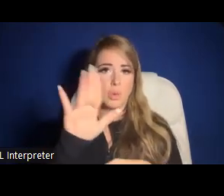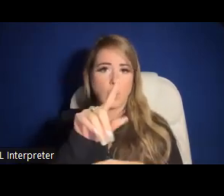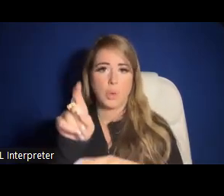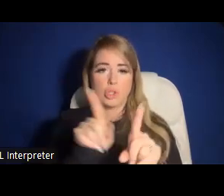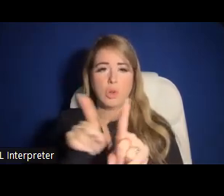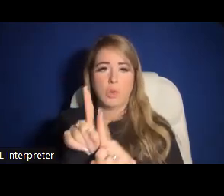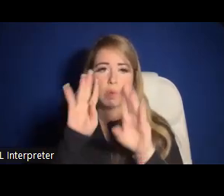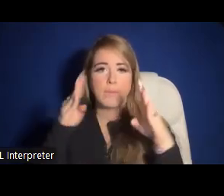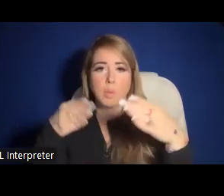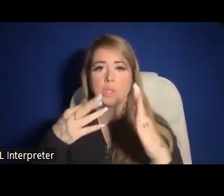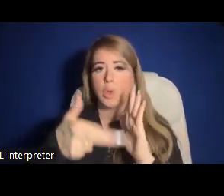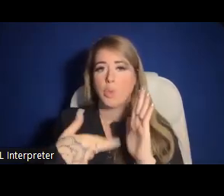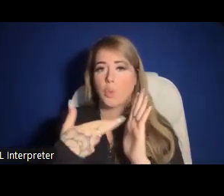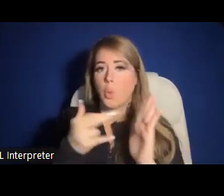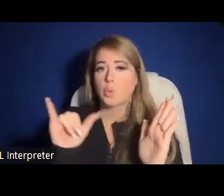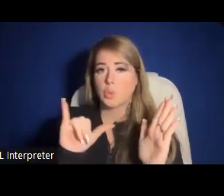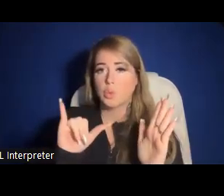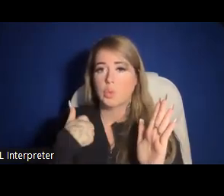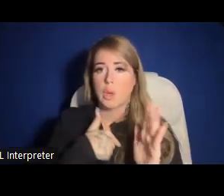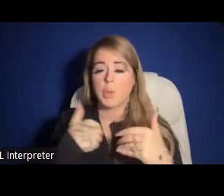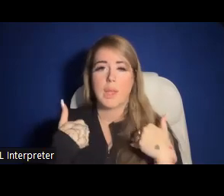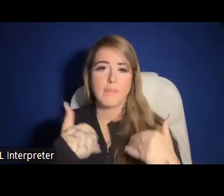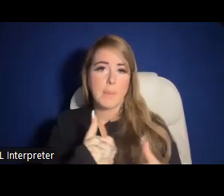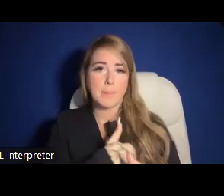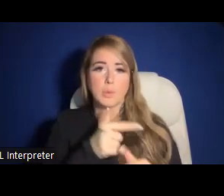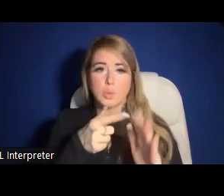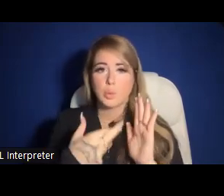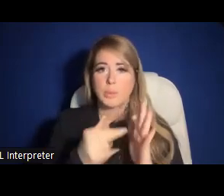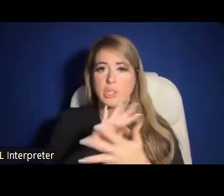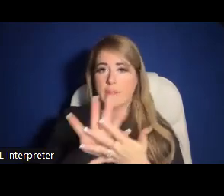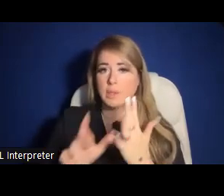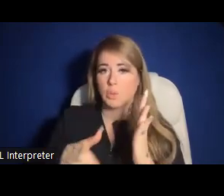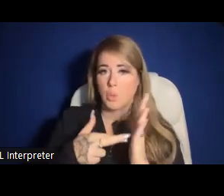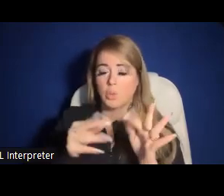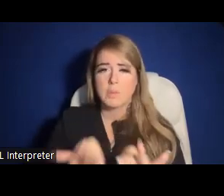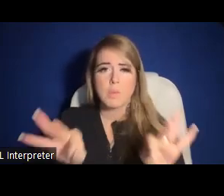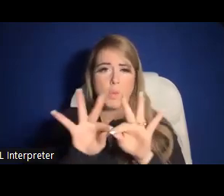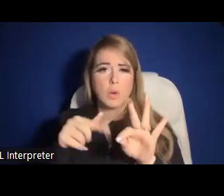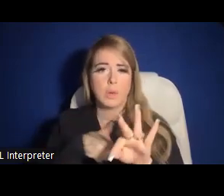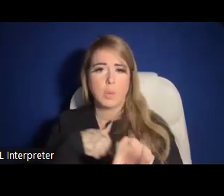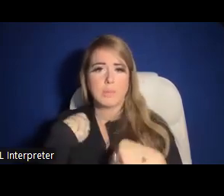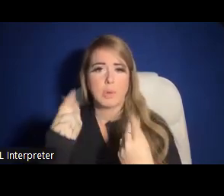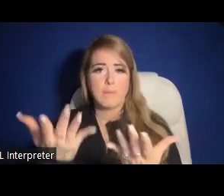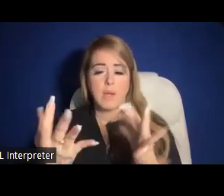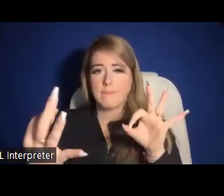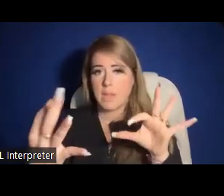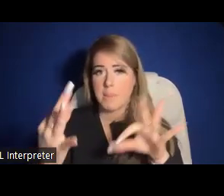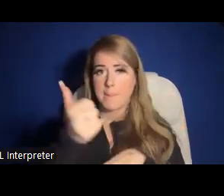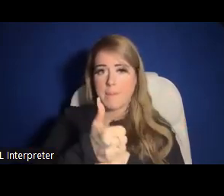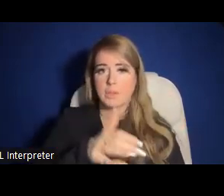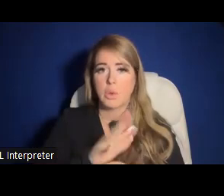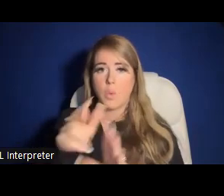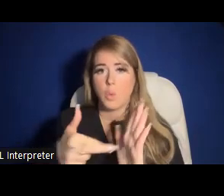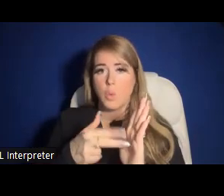at the roles that BHAAC members represent. And so being able to provide feedback based on the role that